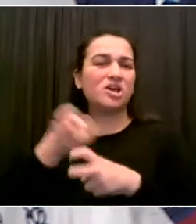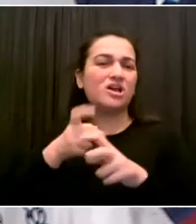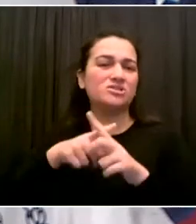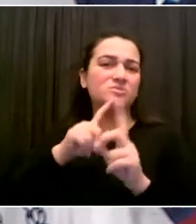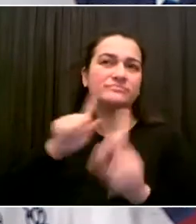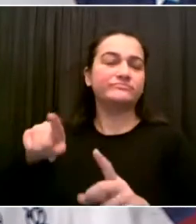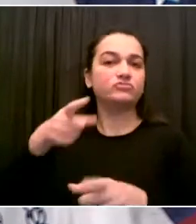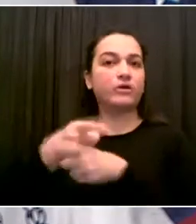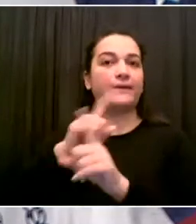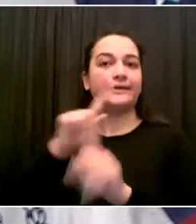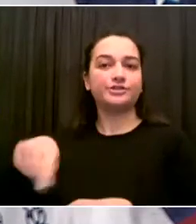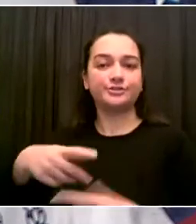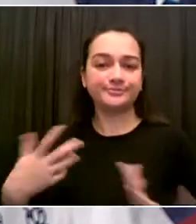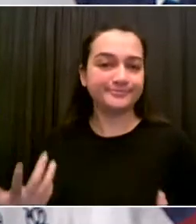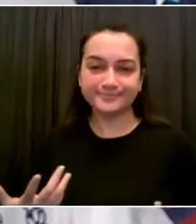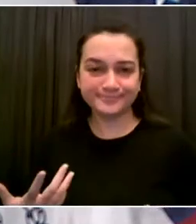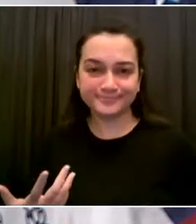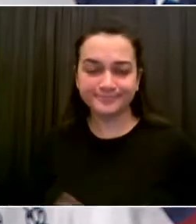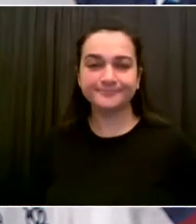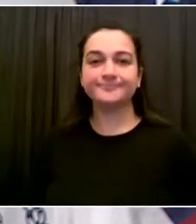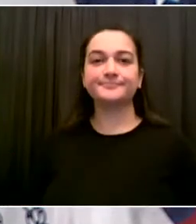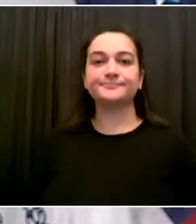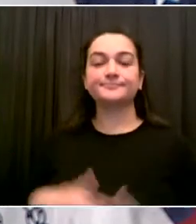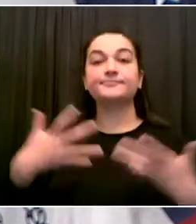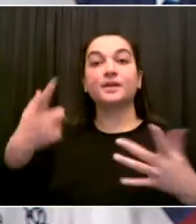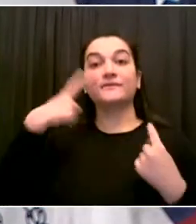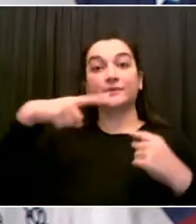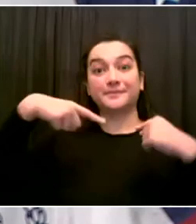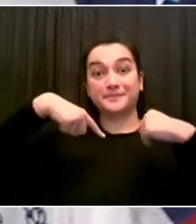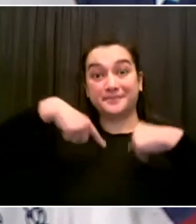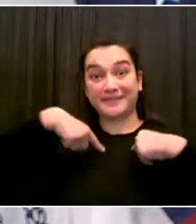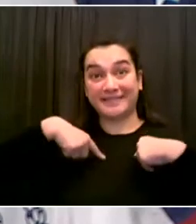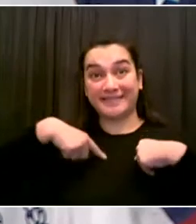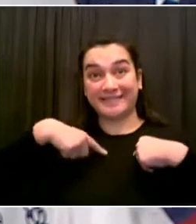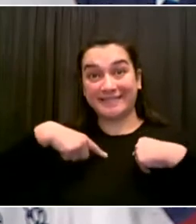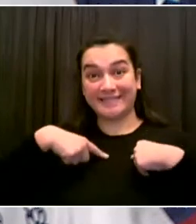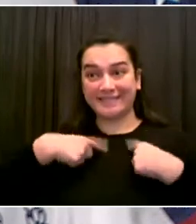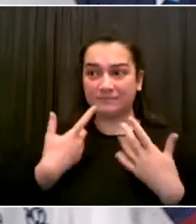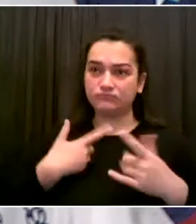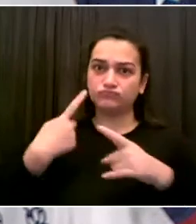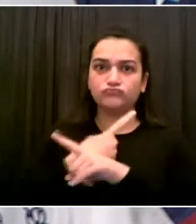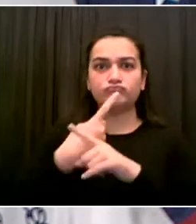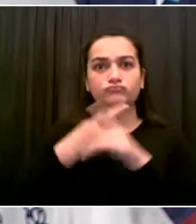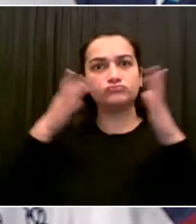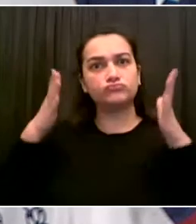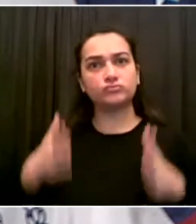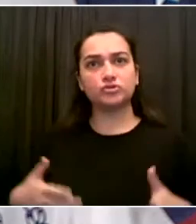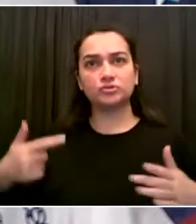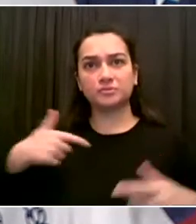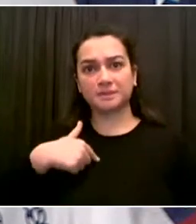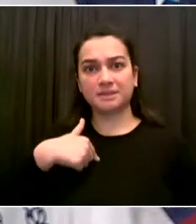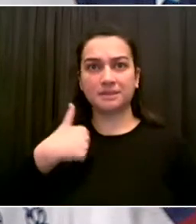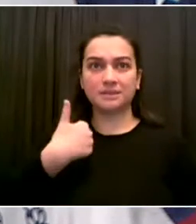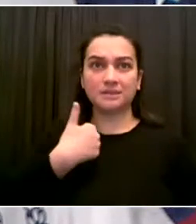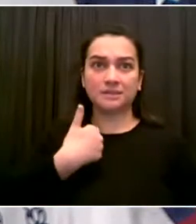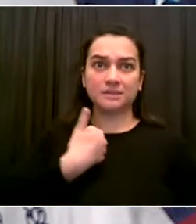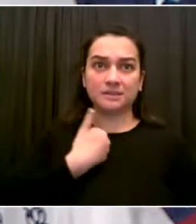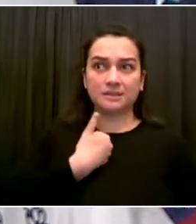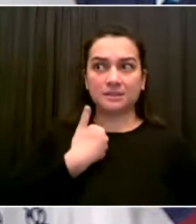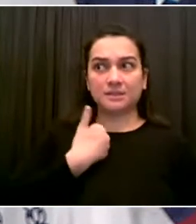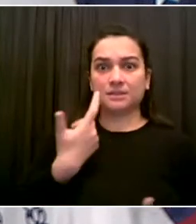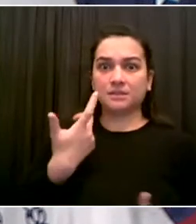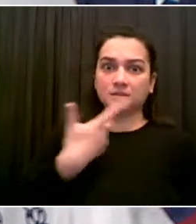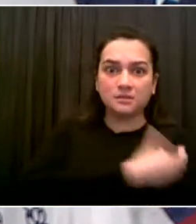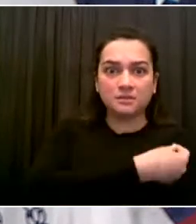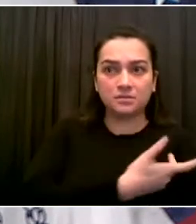As a layman, I would say to the first part of your question, yeah, obviously, a huge number of Americans have gotten vaccinated with almost